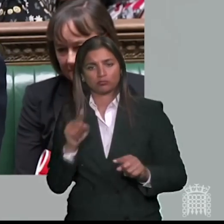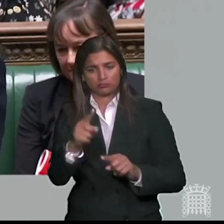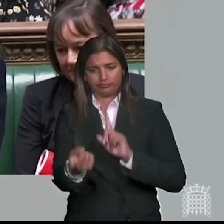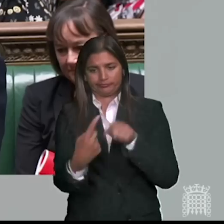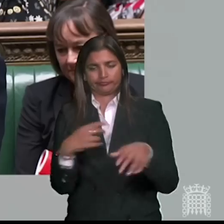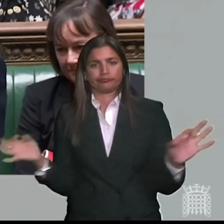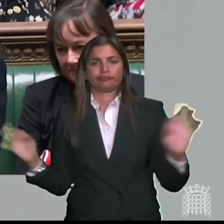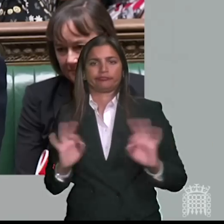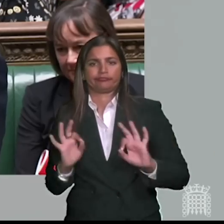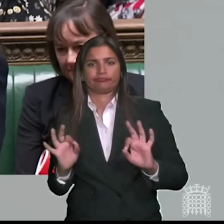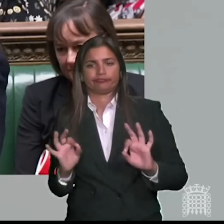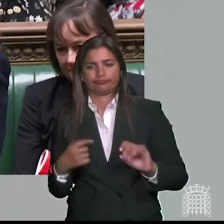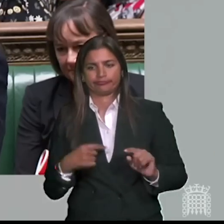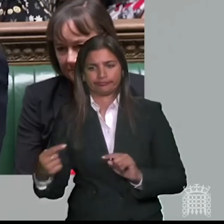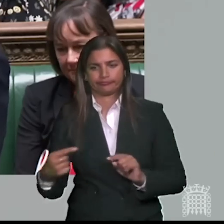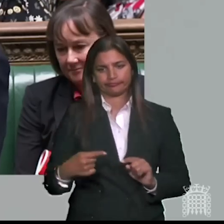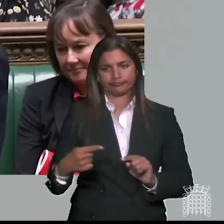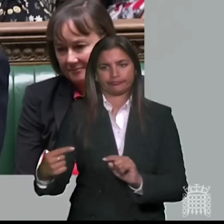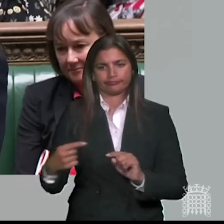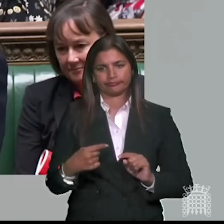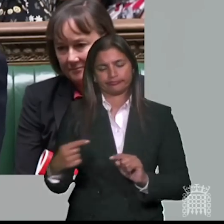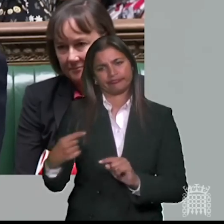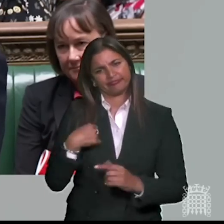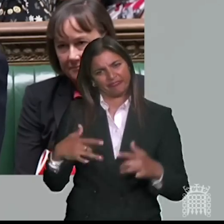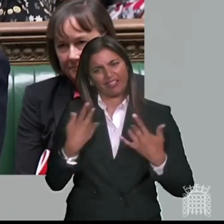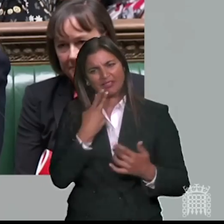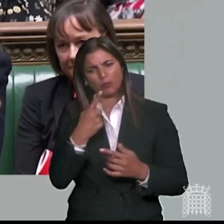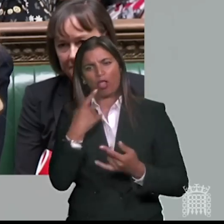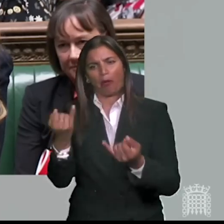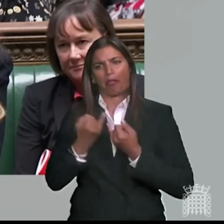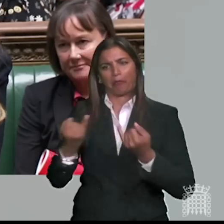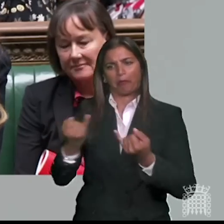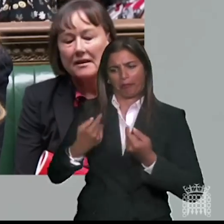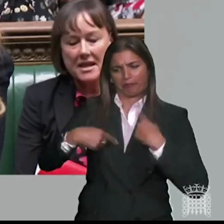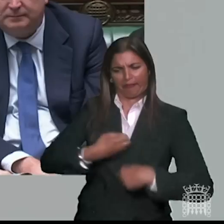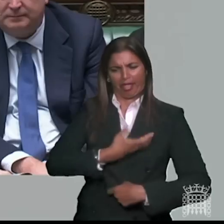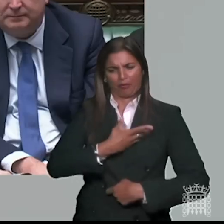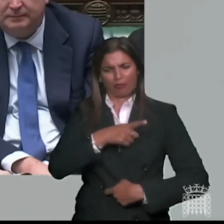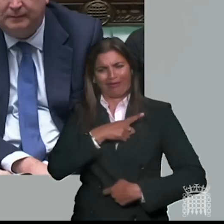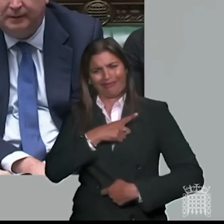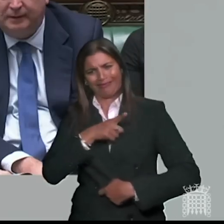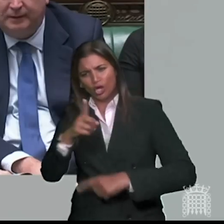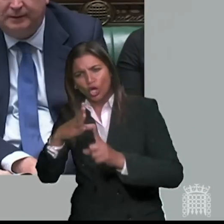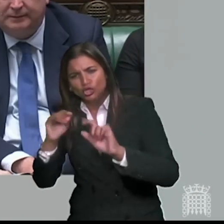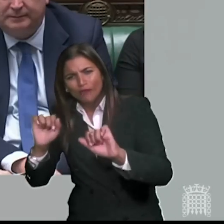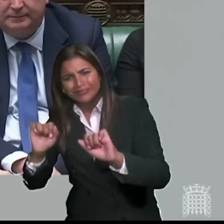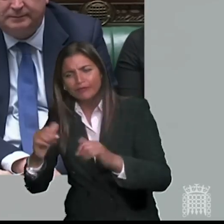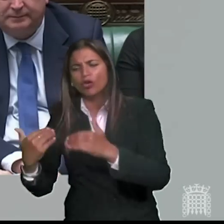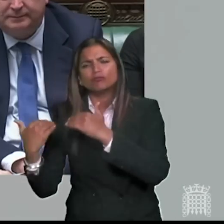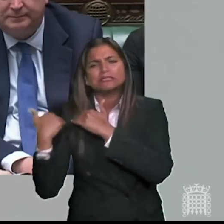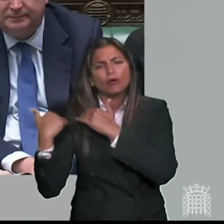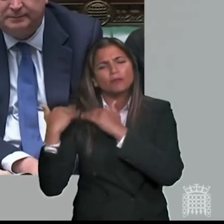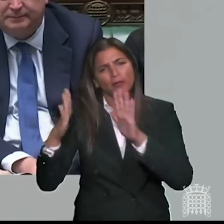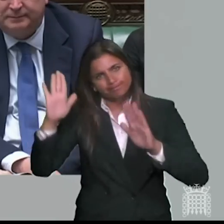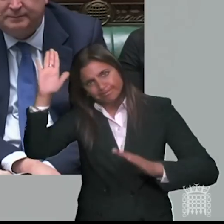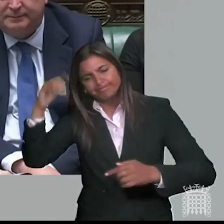single one of these encounters without the Deputy Prime Minister blaming the opposition for his government's own record. When